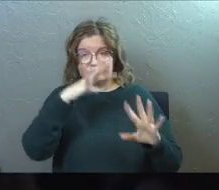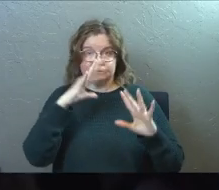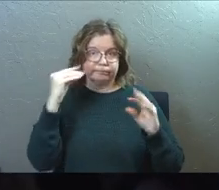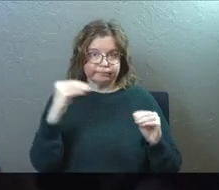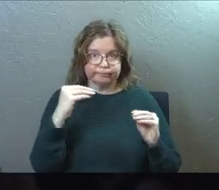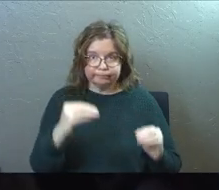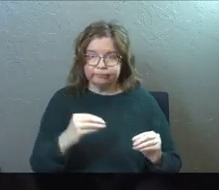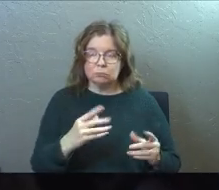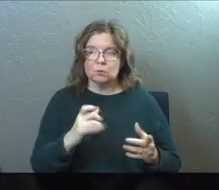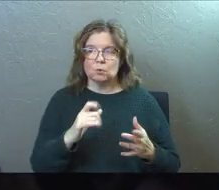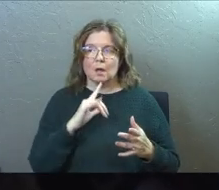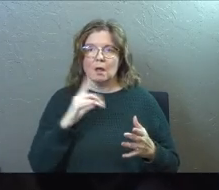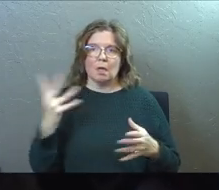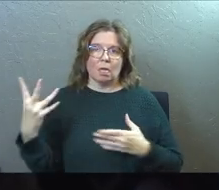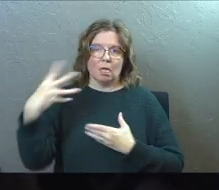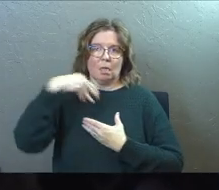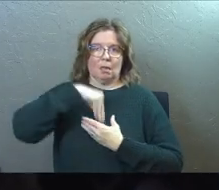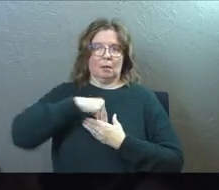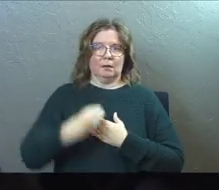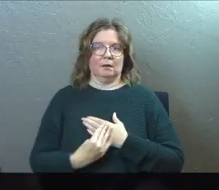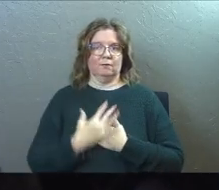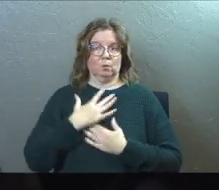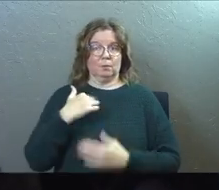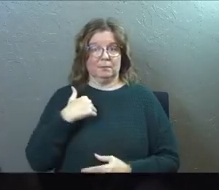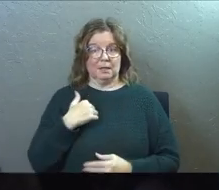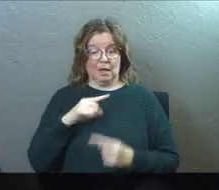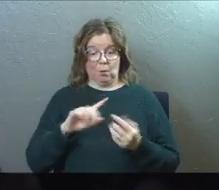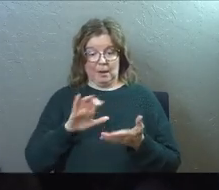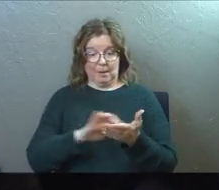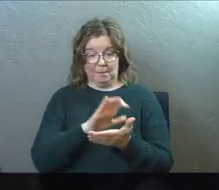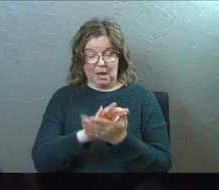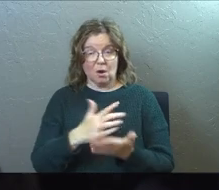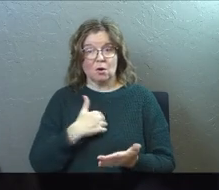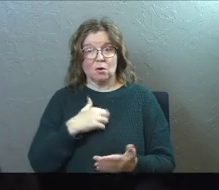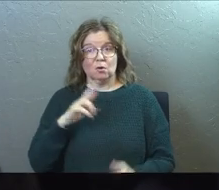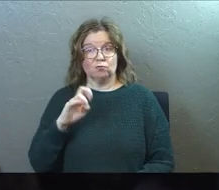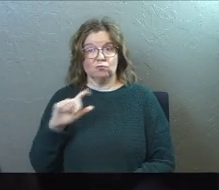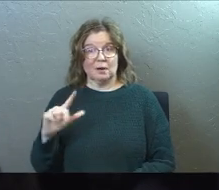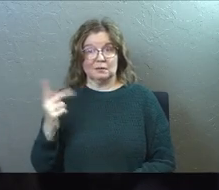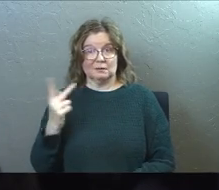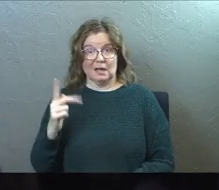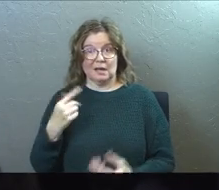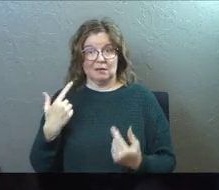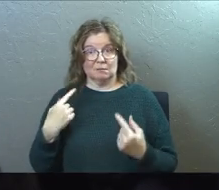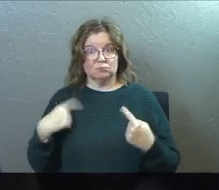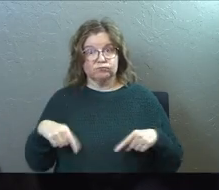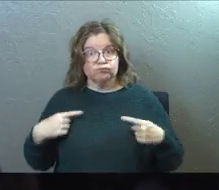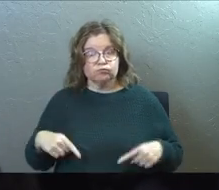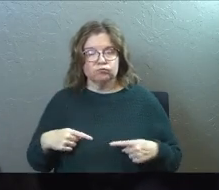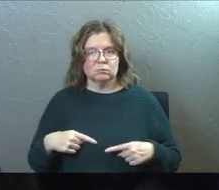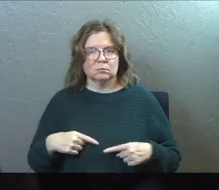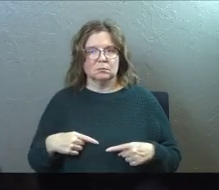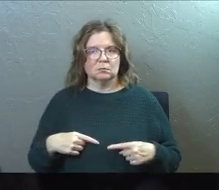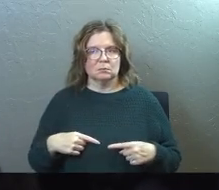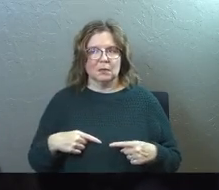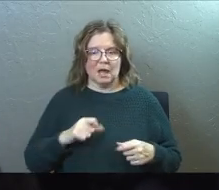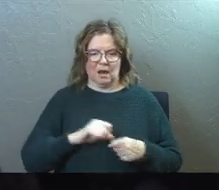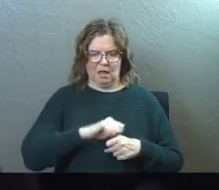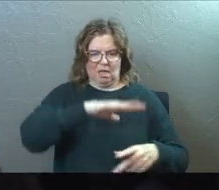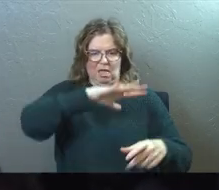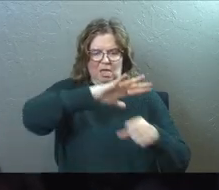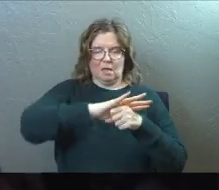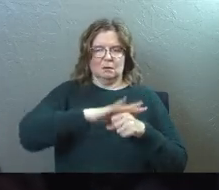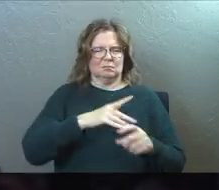other households, and so that got brought into me, and it was once I got married, and Rachel Bustos and I got into a few arguments, and she was like, I don't know who you're raising